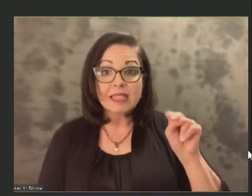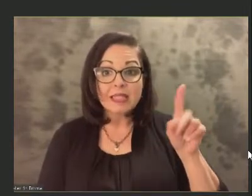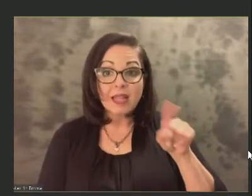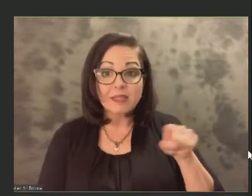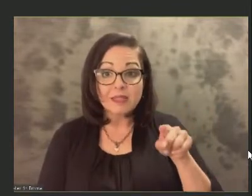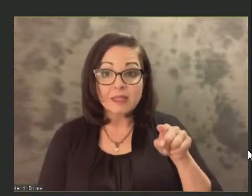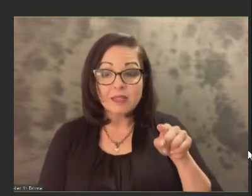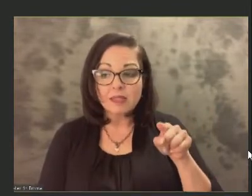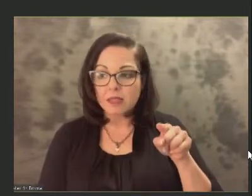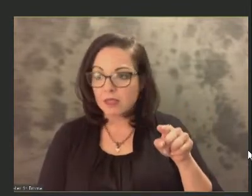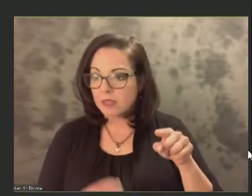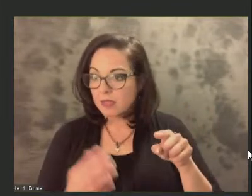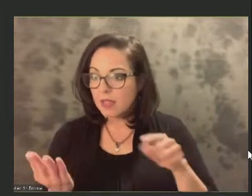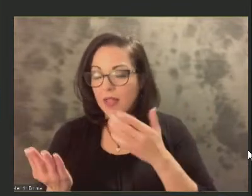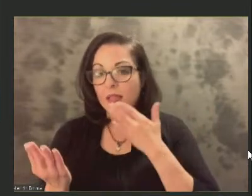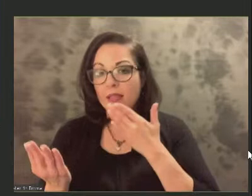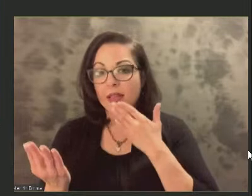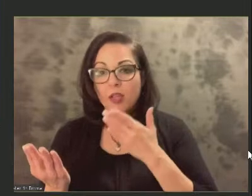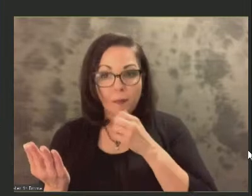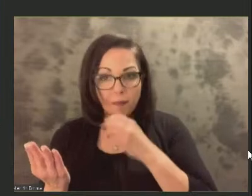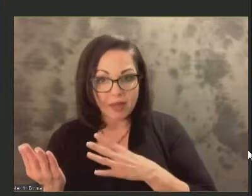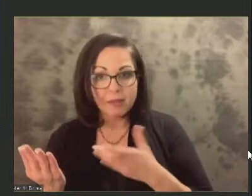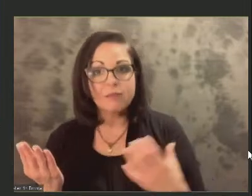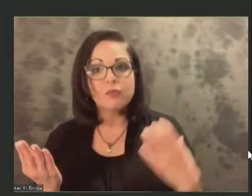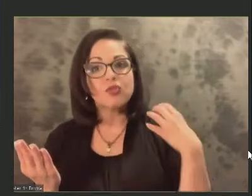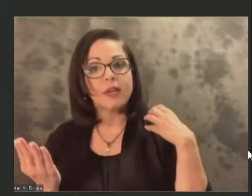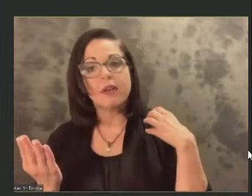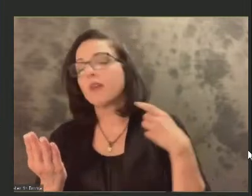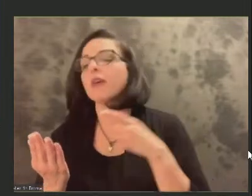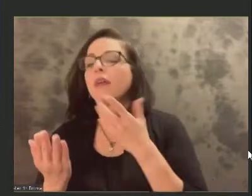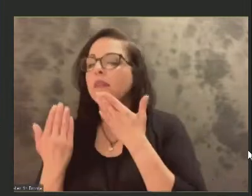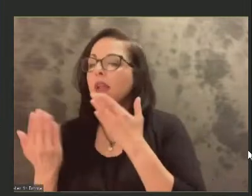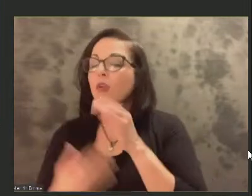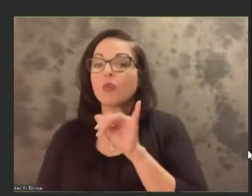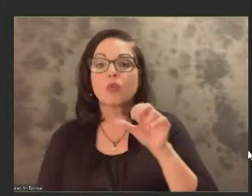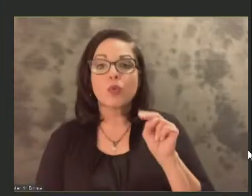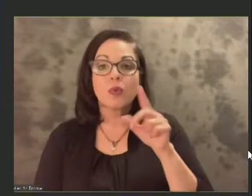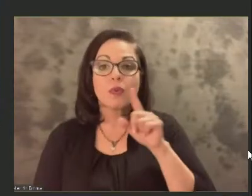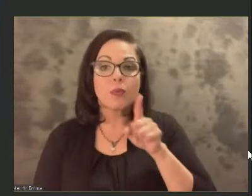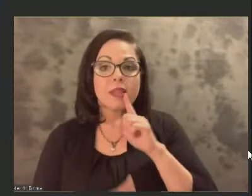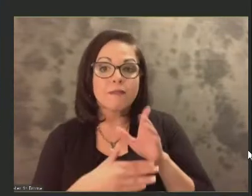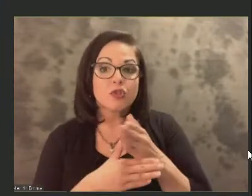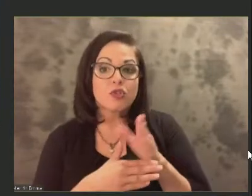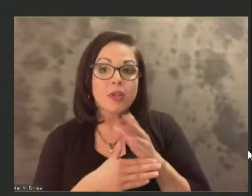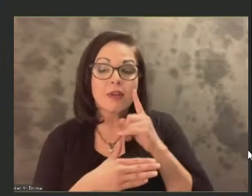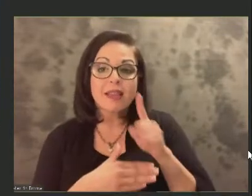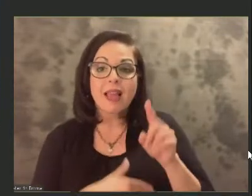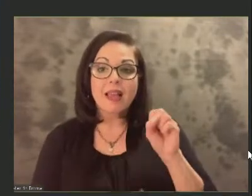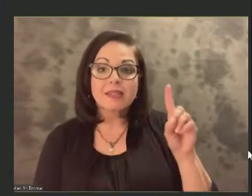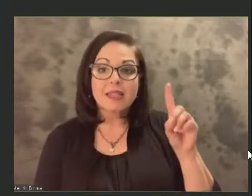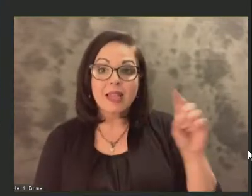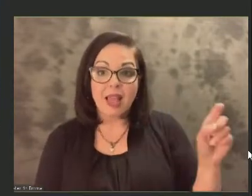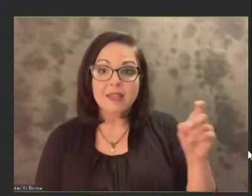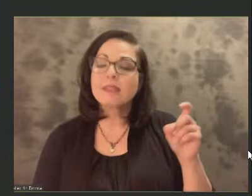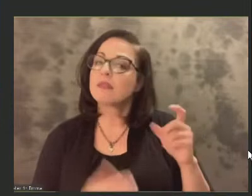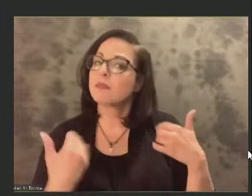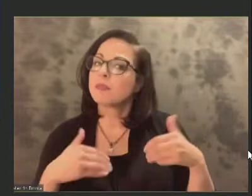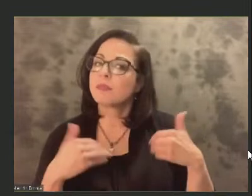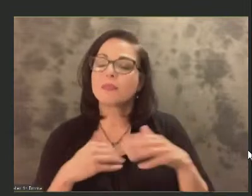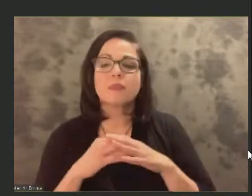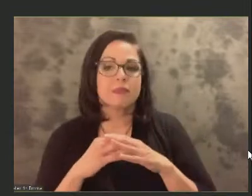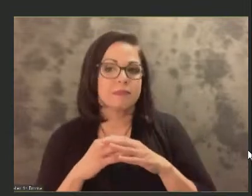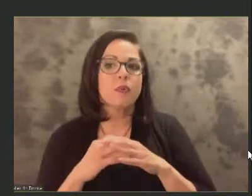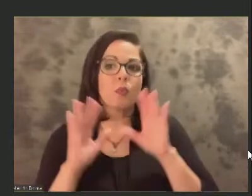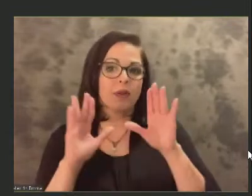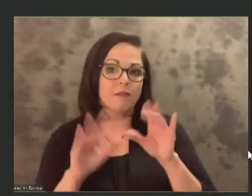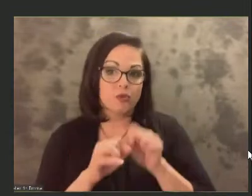One sec. Thank you, Madam Chair. And thank you, Hae-young, for chairing the SDX committee. Wonderful job, and